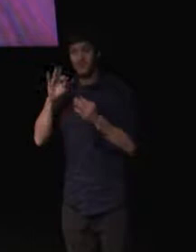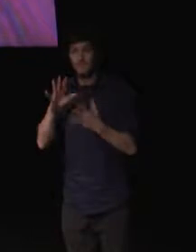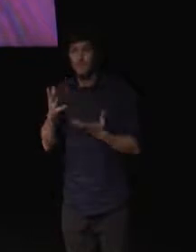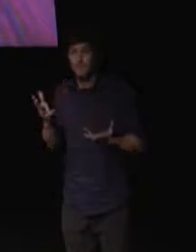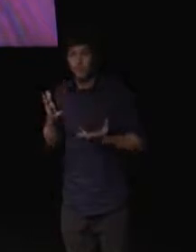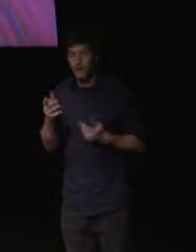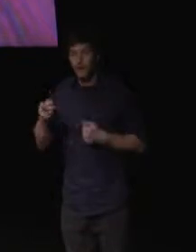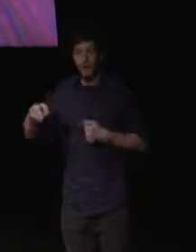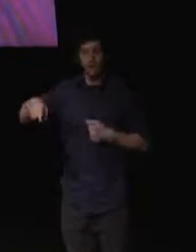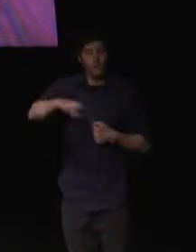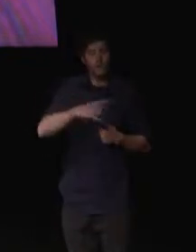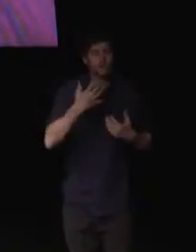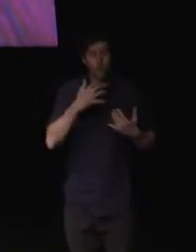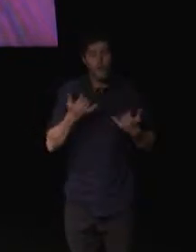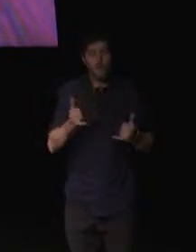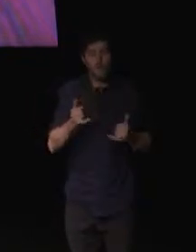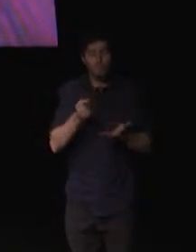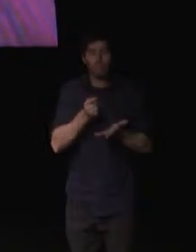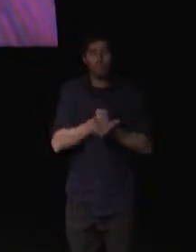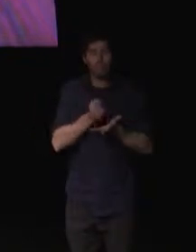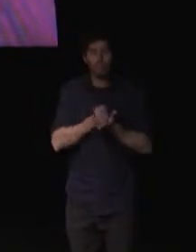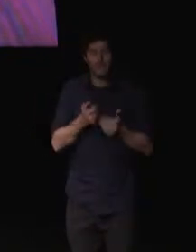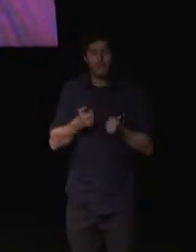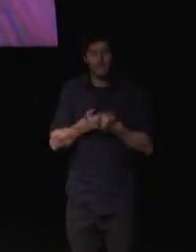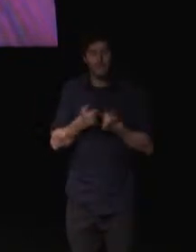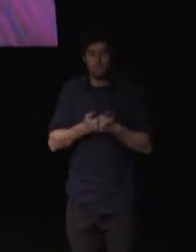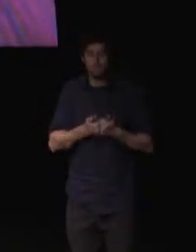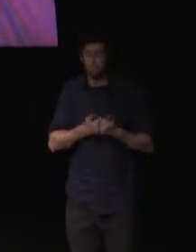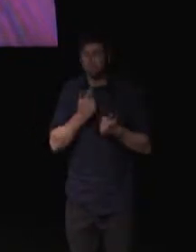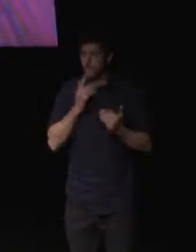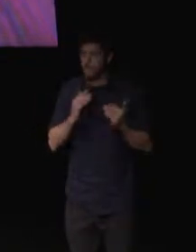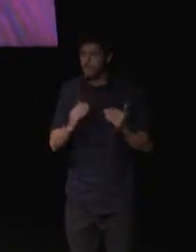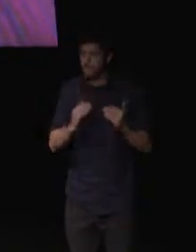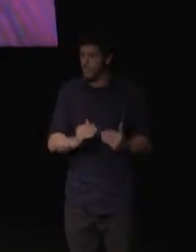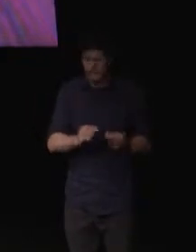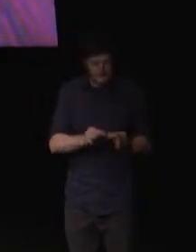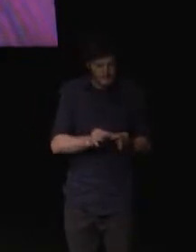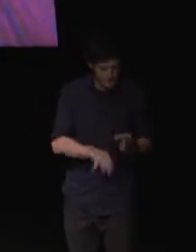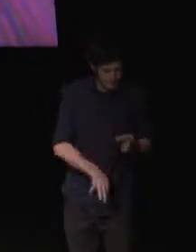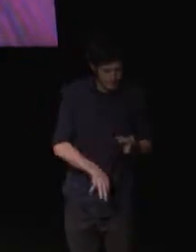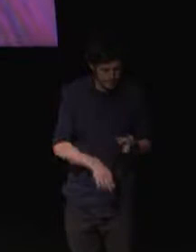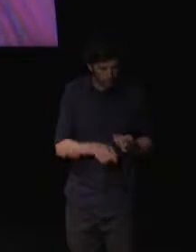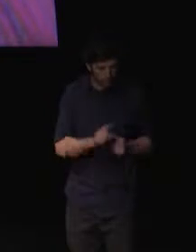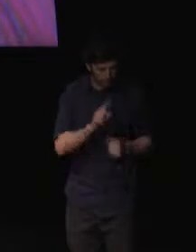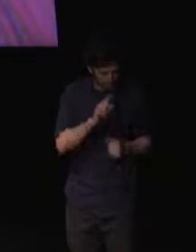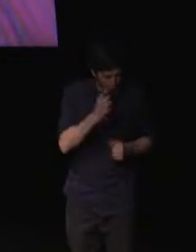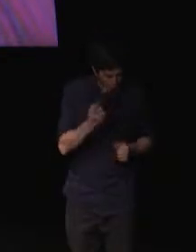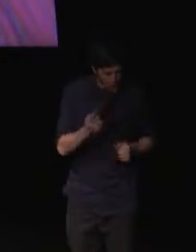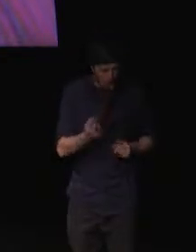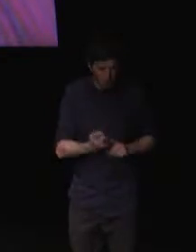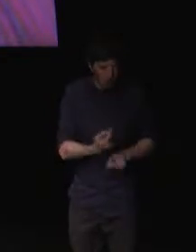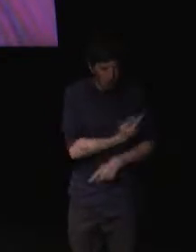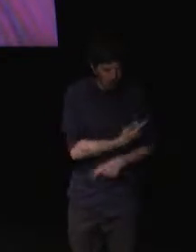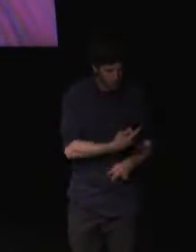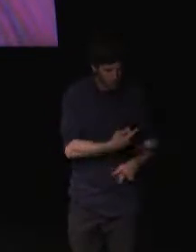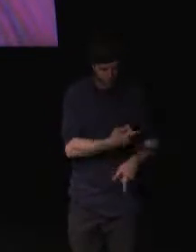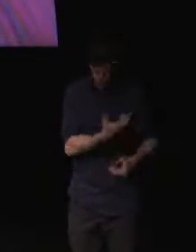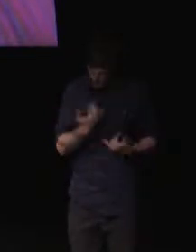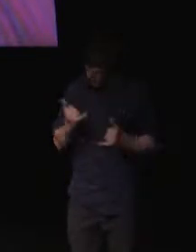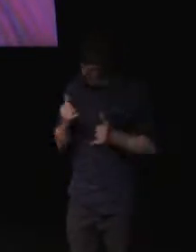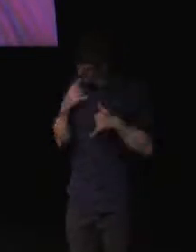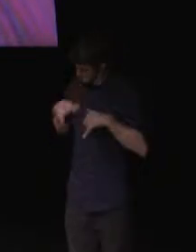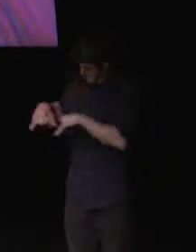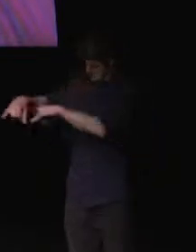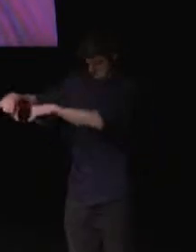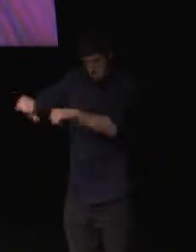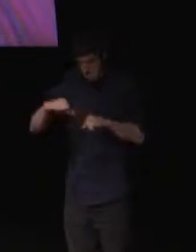don't want to play games that are made to be super simplistic or not mainstream. They want to play what their friends are playing. They want to play what they're used